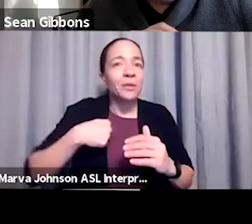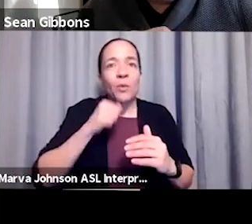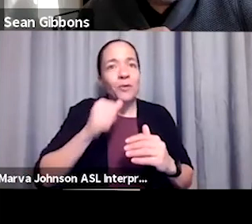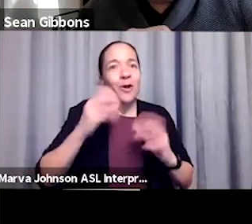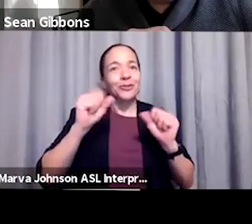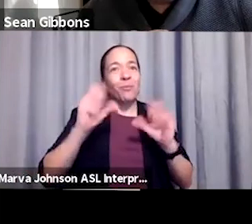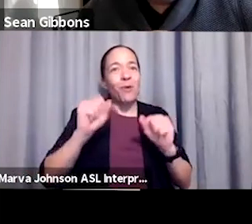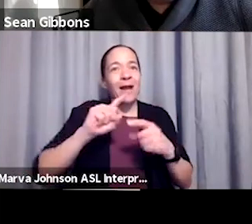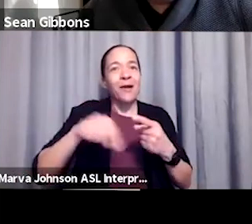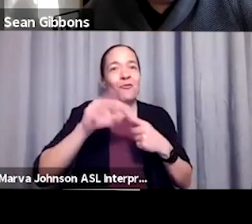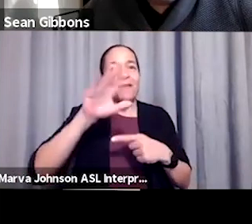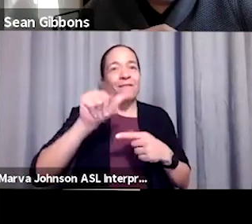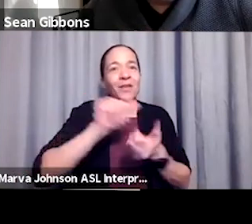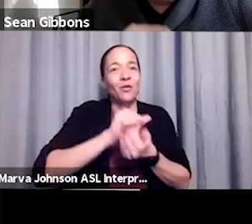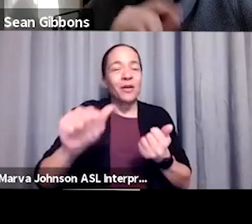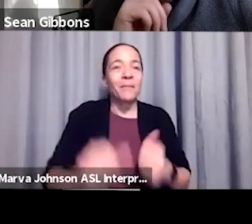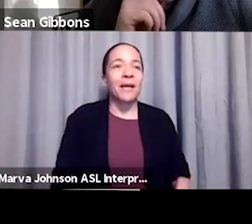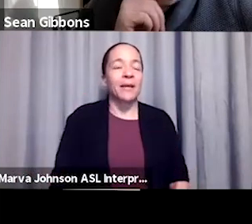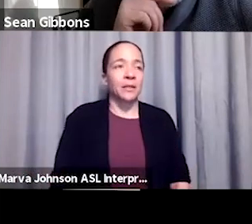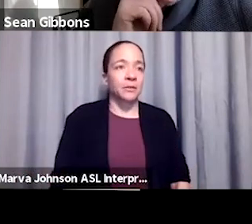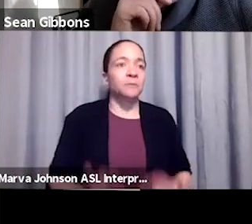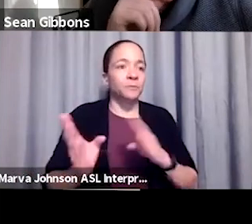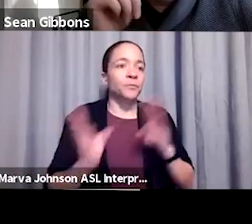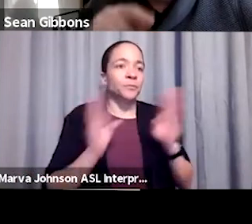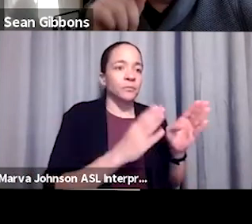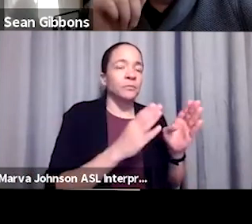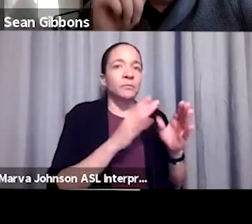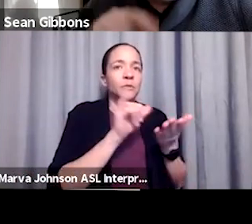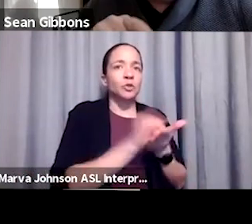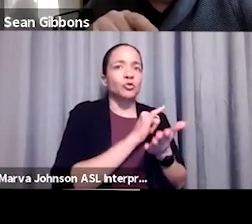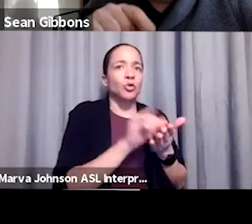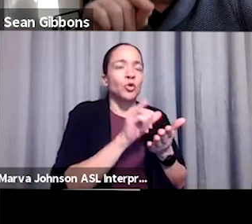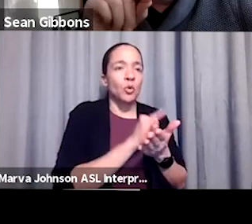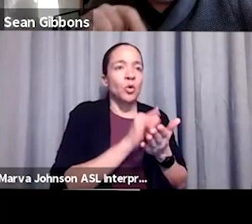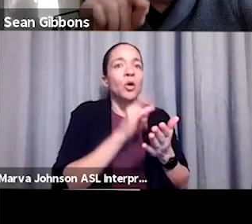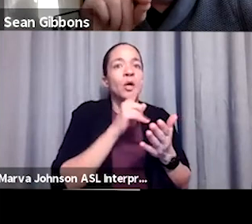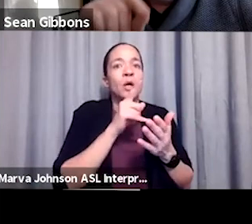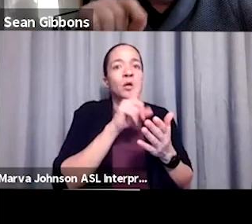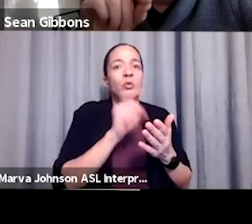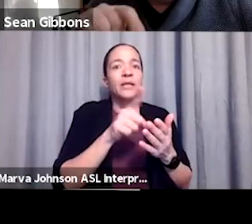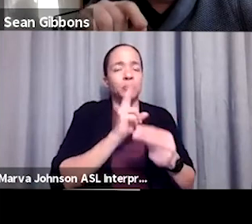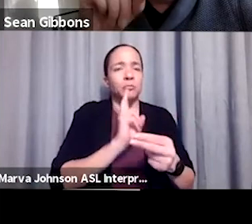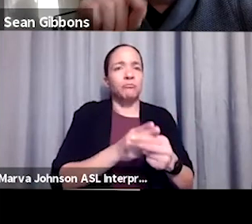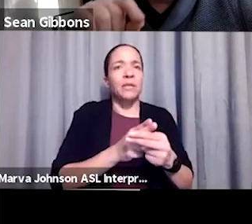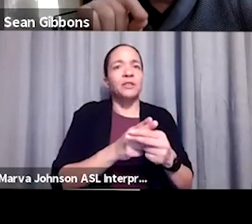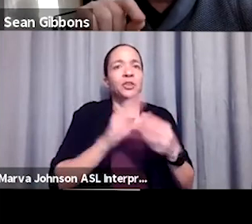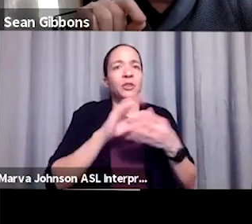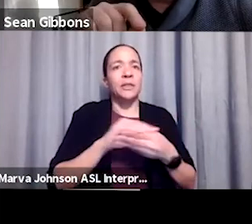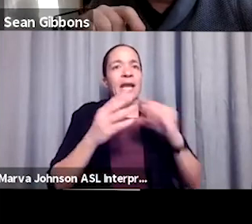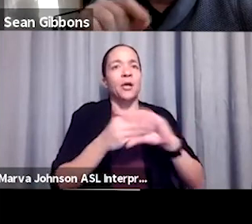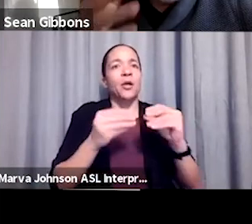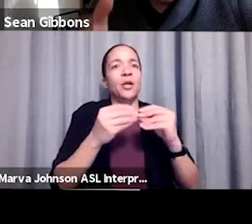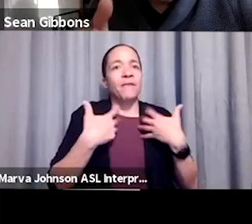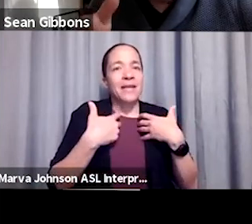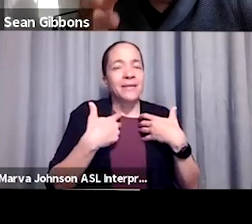Next question we got is from our friend Elizabeth up in New York at CERDNA. You mentioned that narratives about uniting and healing the country resonate with